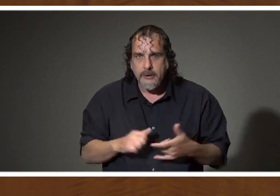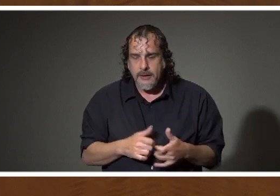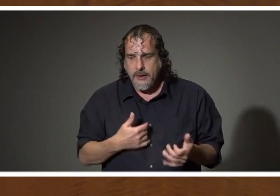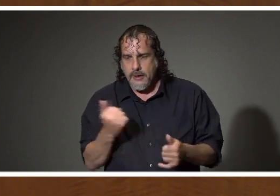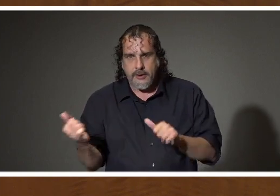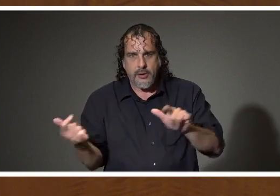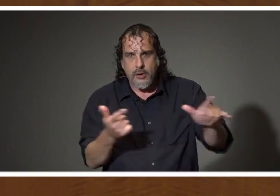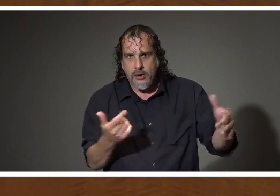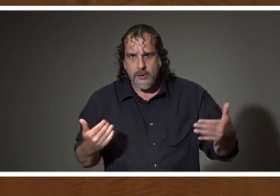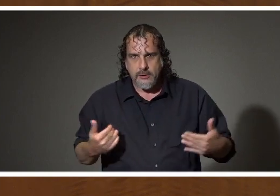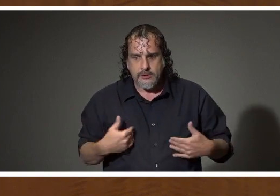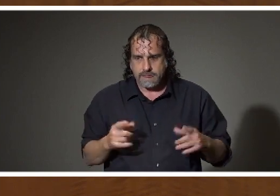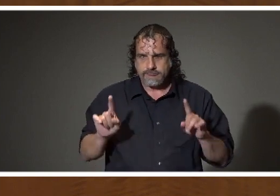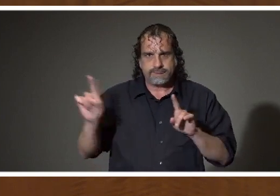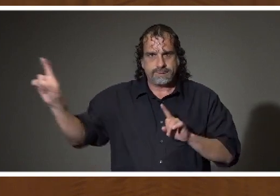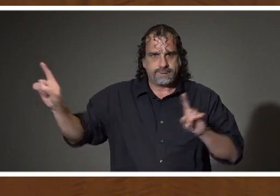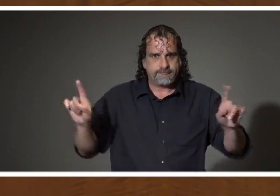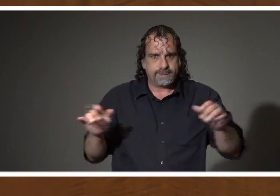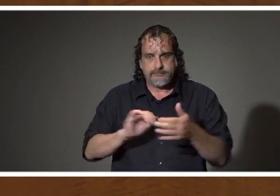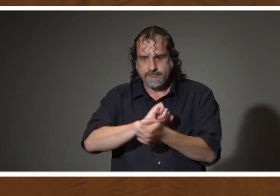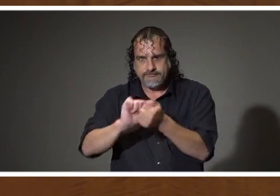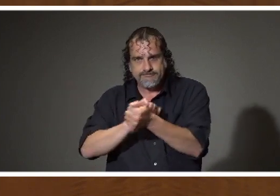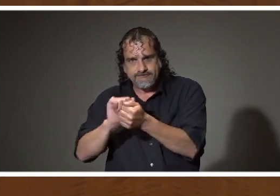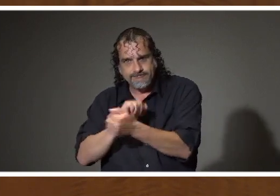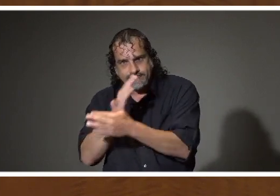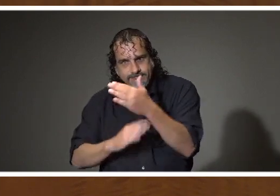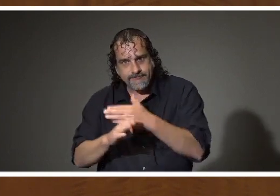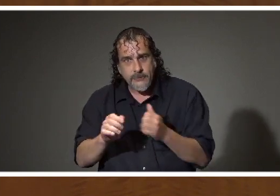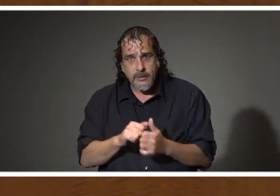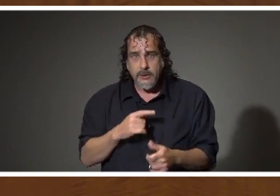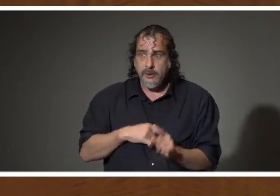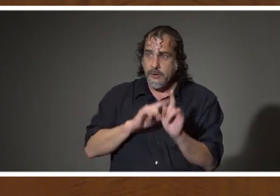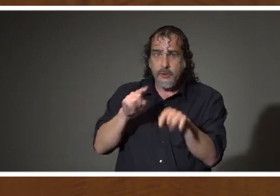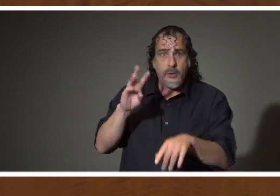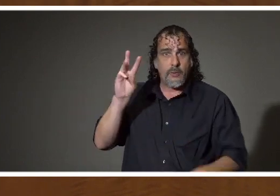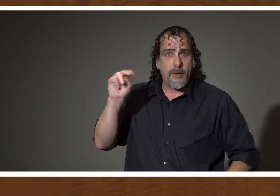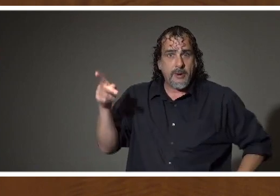is practicing great hygiene. But if you go to Walmart,